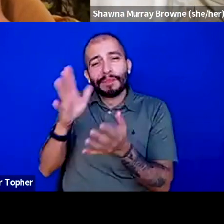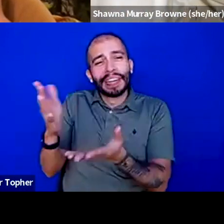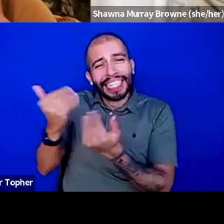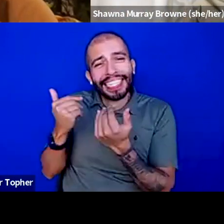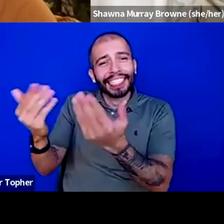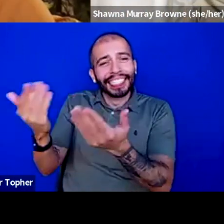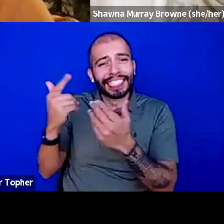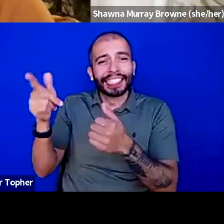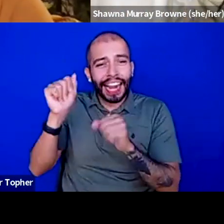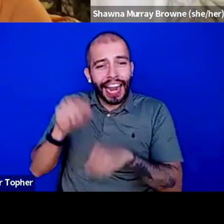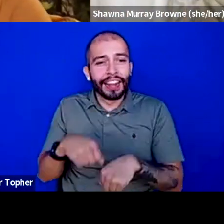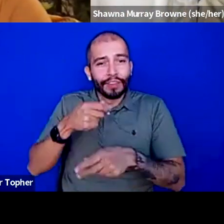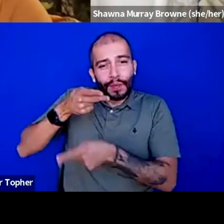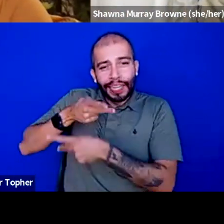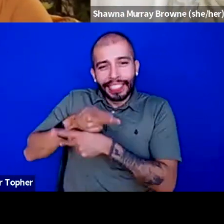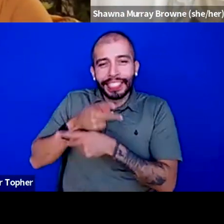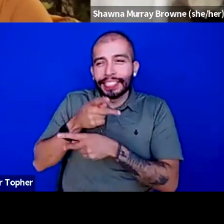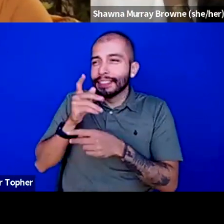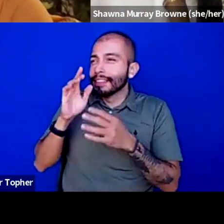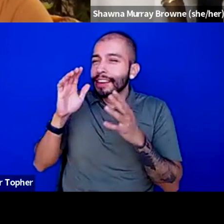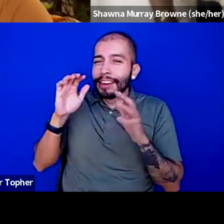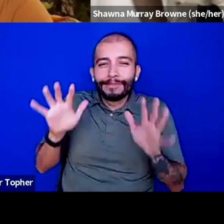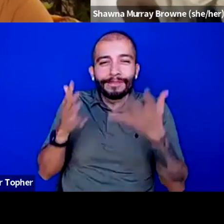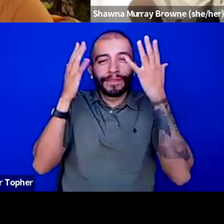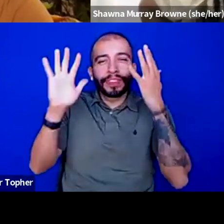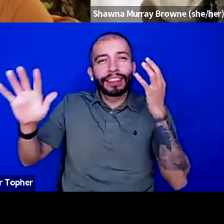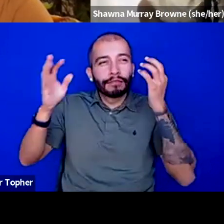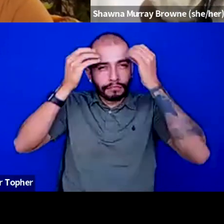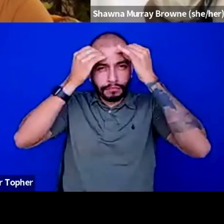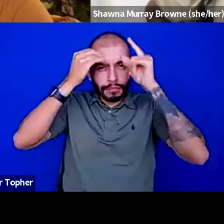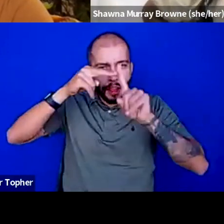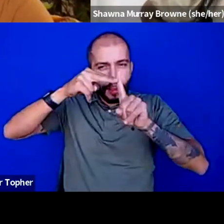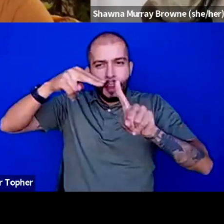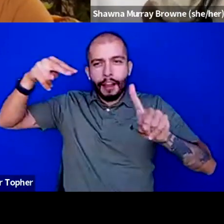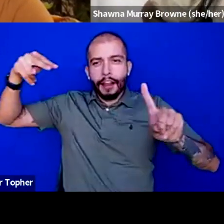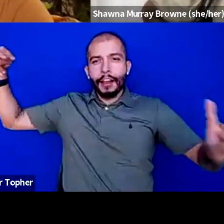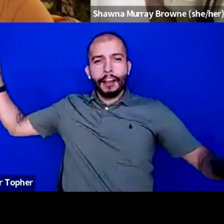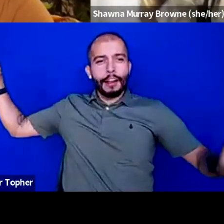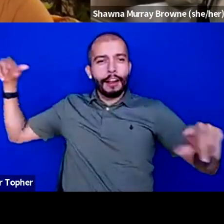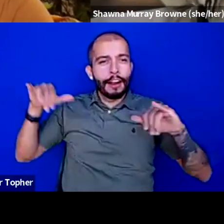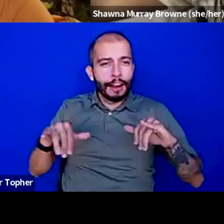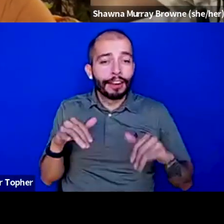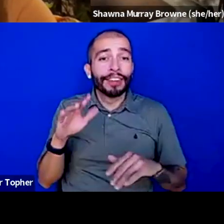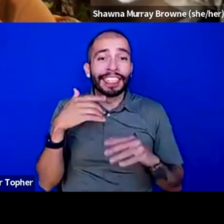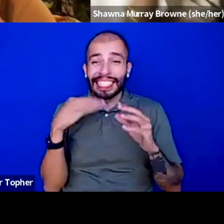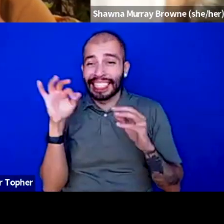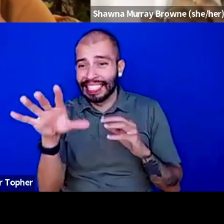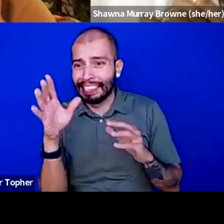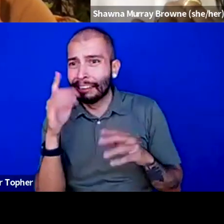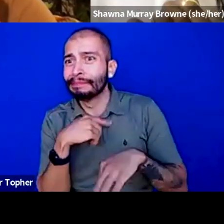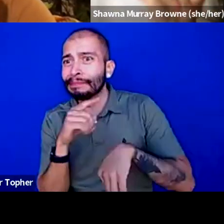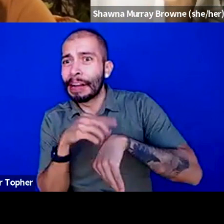only other thing that I'm going to add, because I'm pretty sure I don't have no more time, is super important